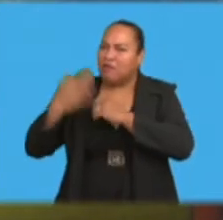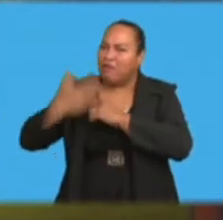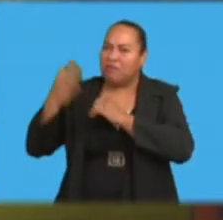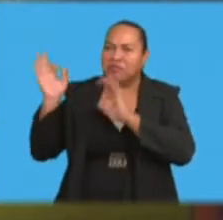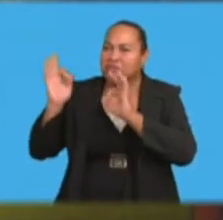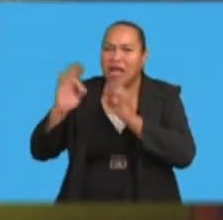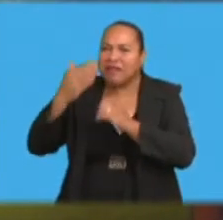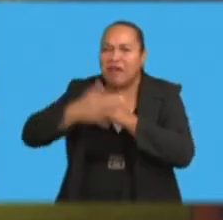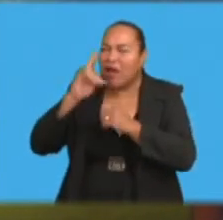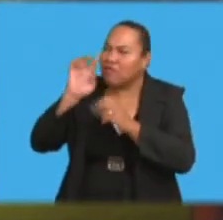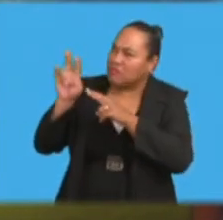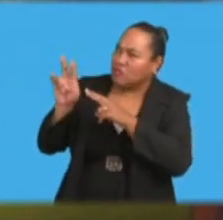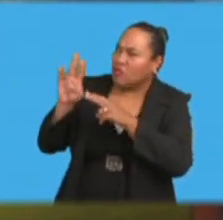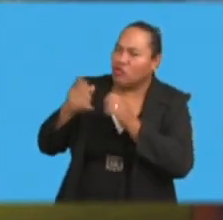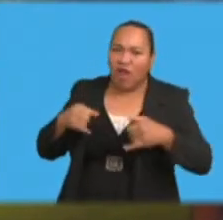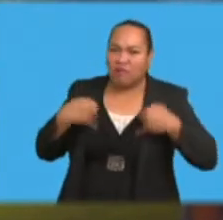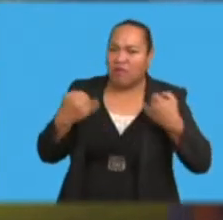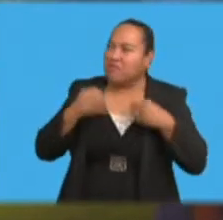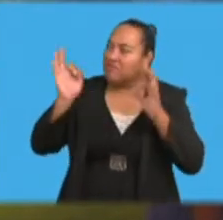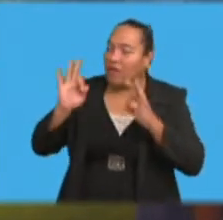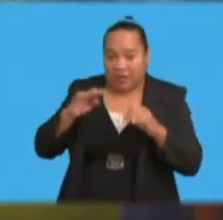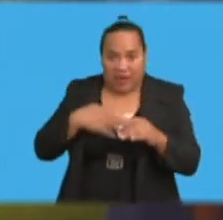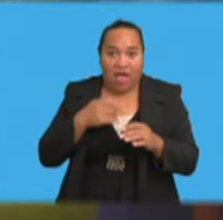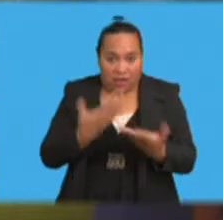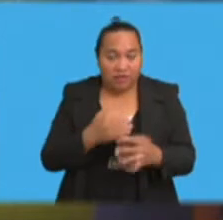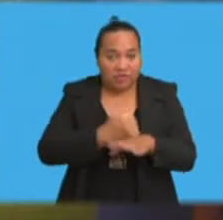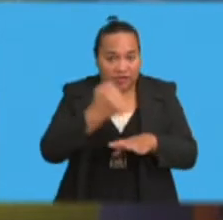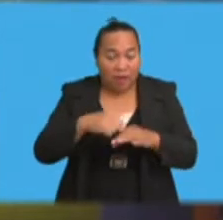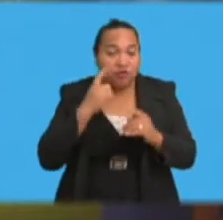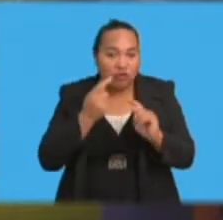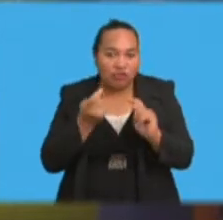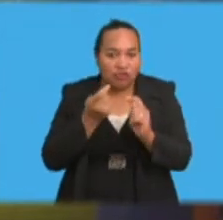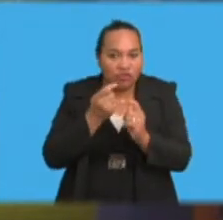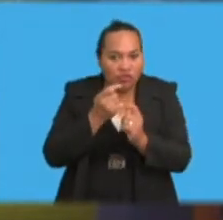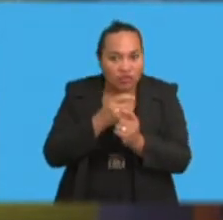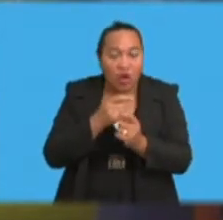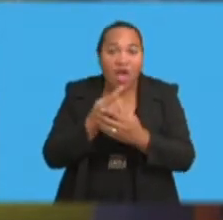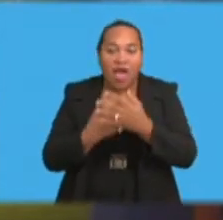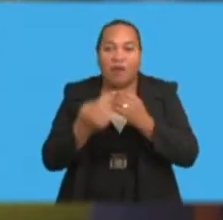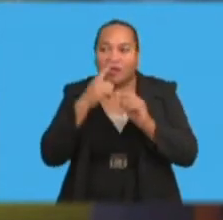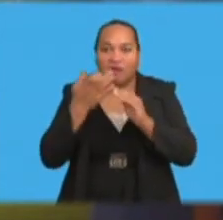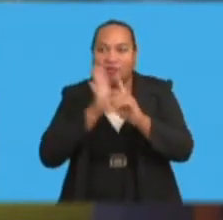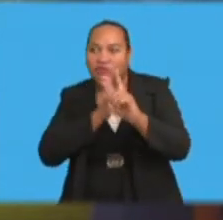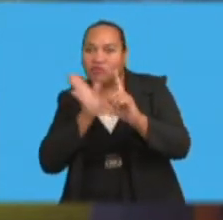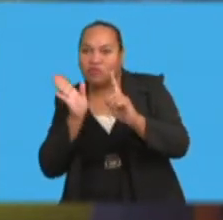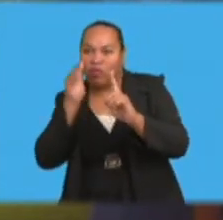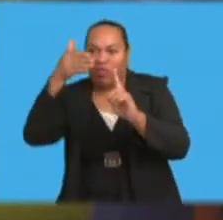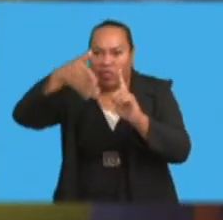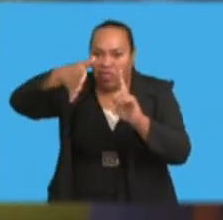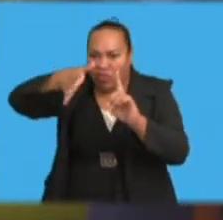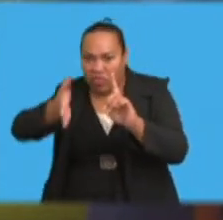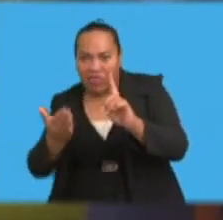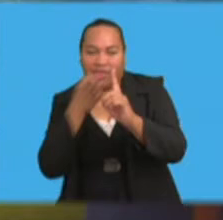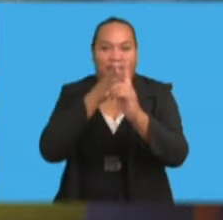the moral persuasion to implement. This reform alone has averted a financial crisis in the future, as the